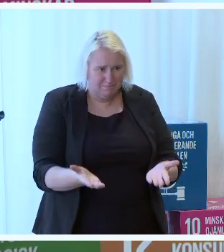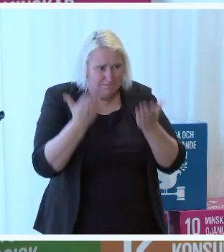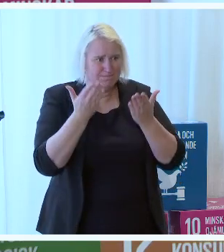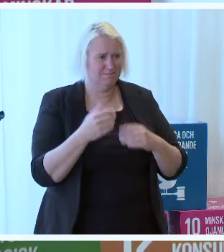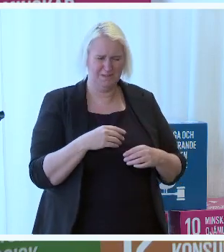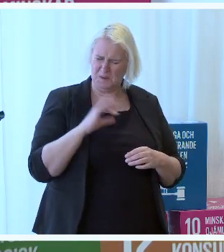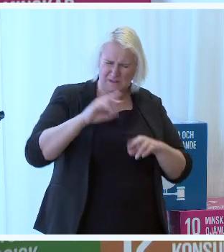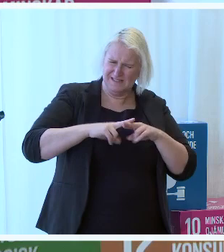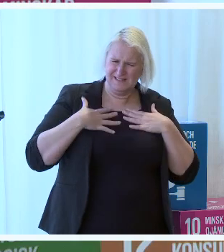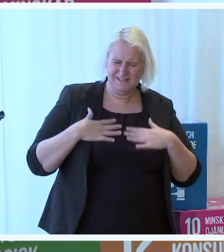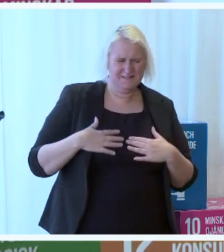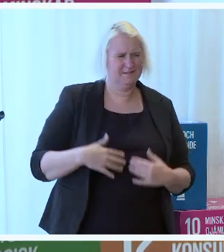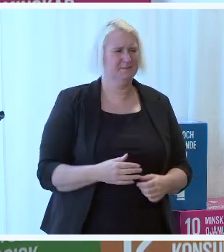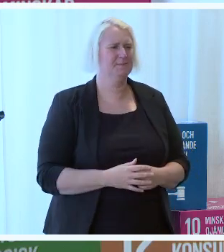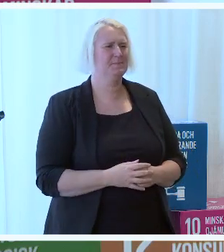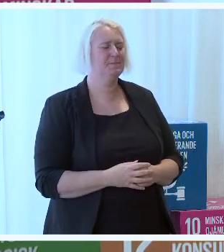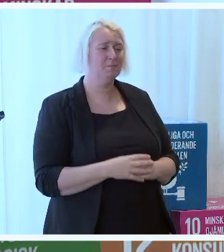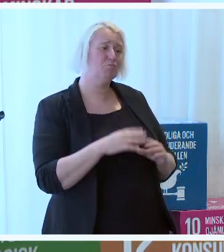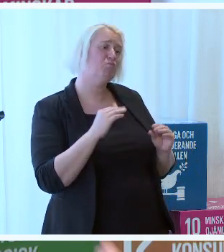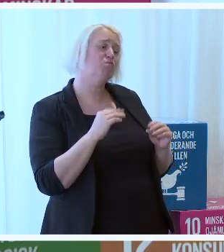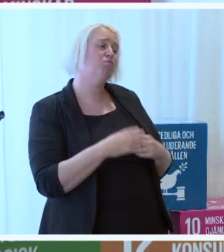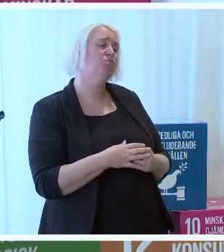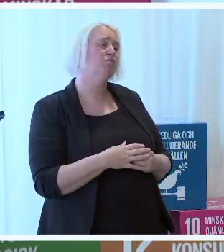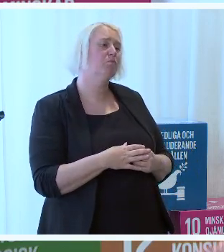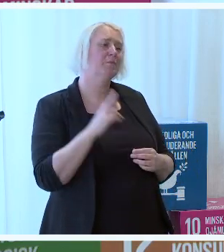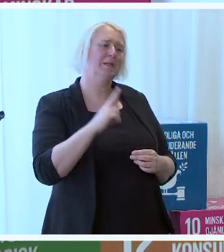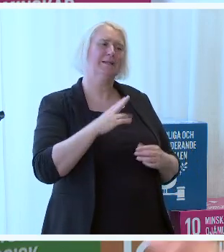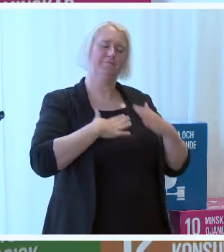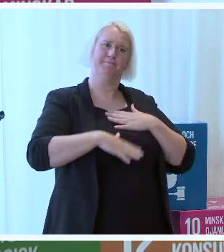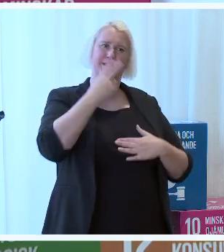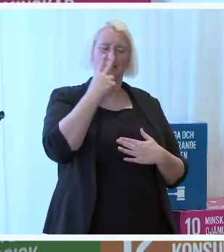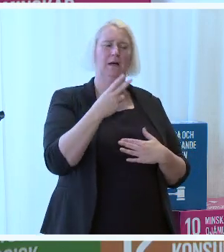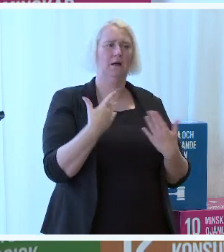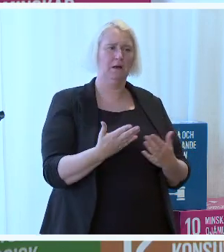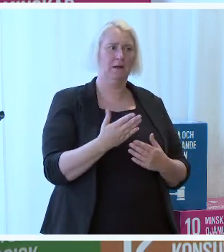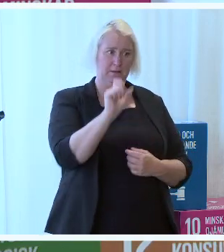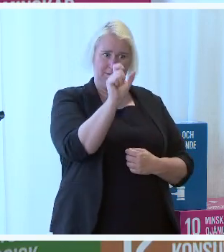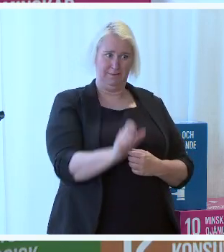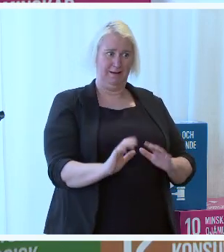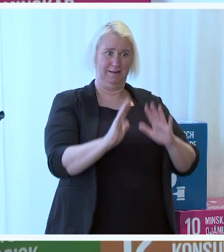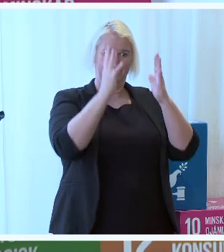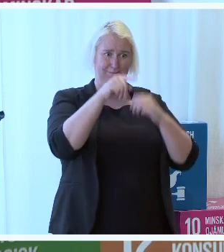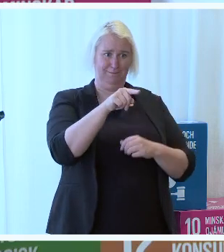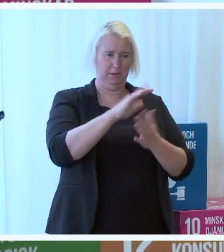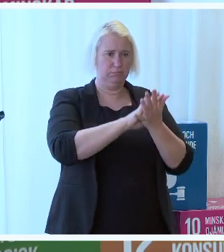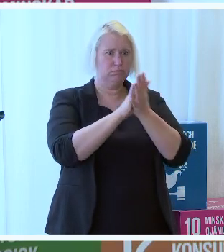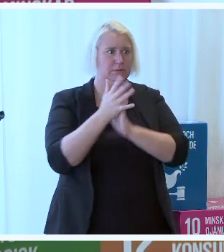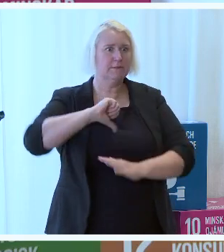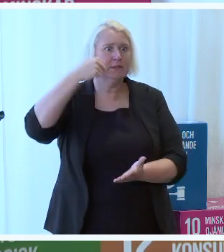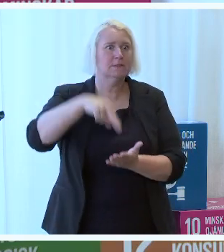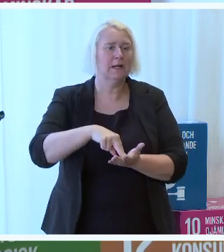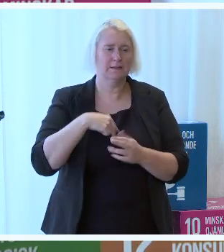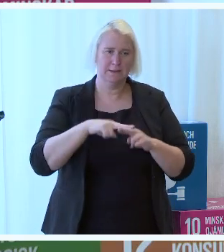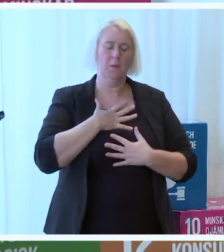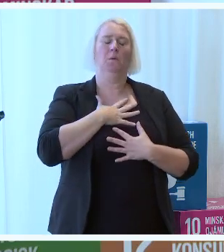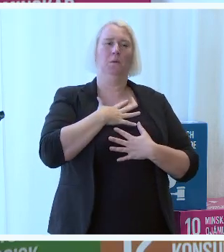see people's lives being transformed and women being self-sustained, and it's a very good thing to do.